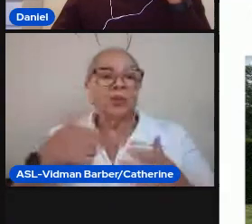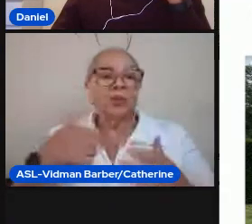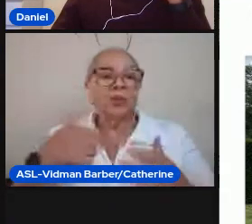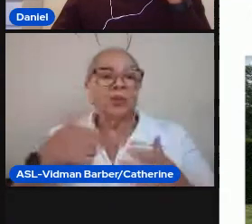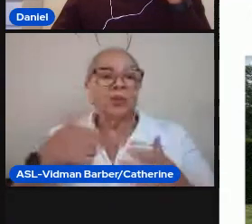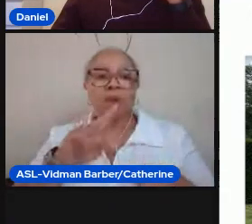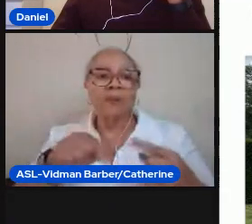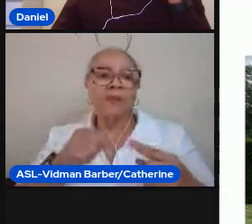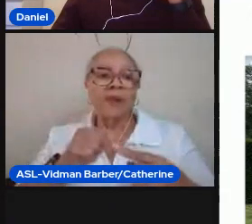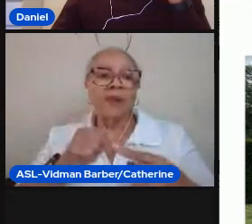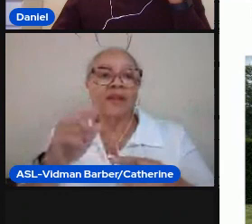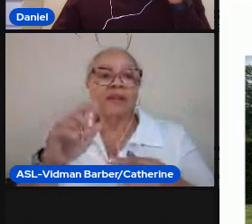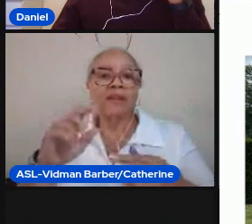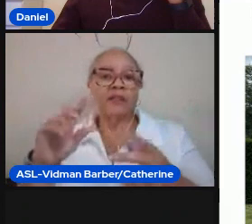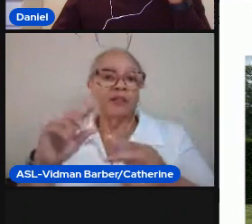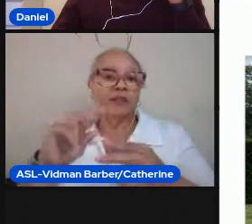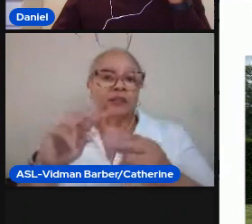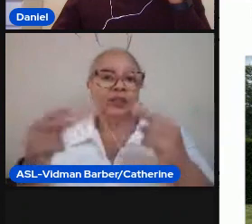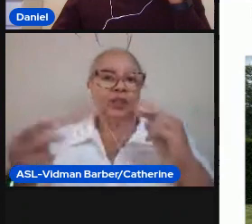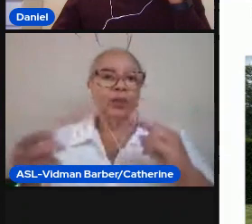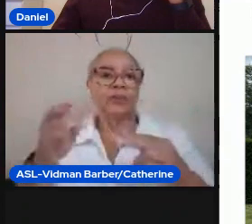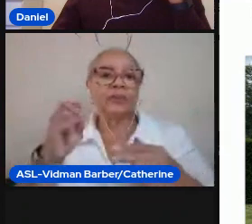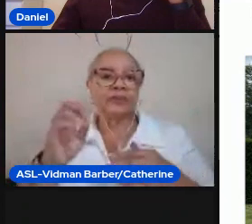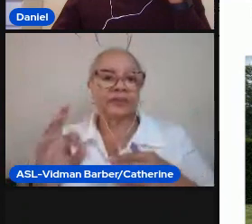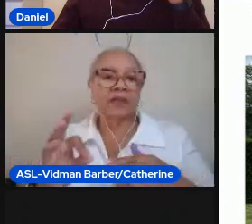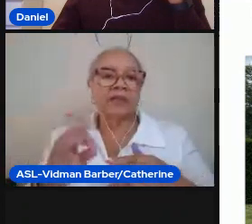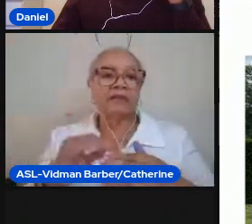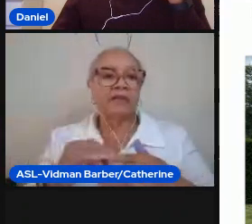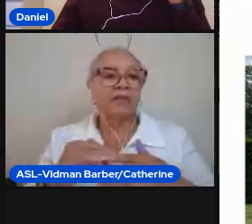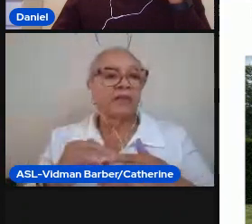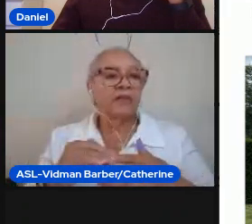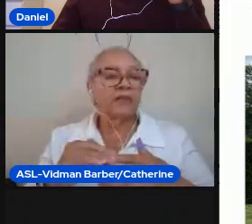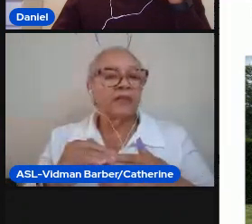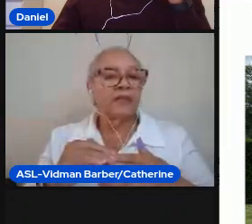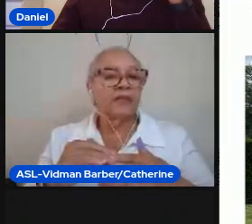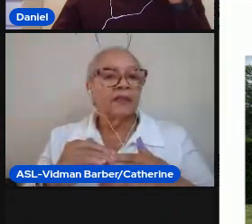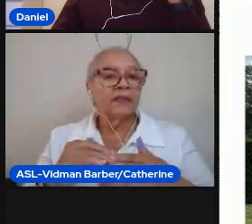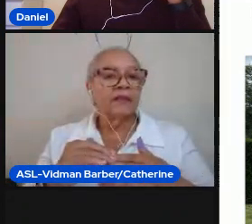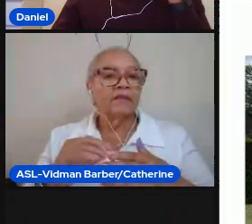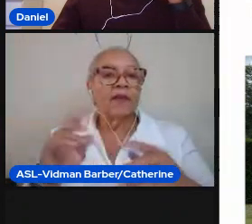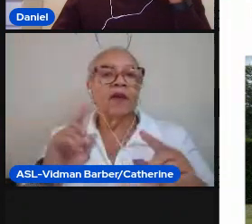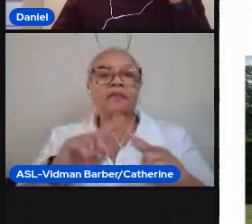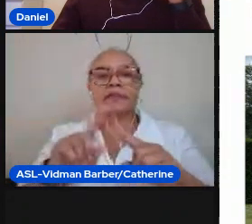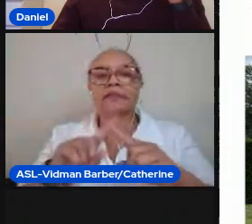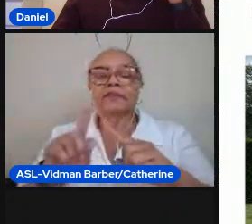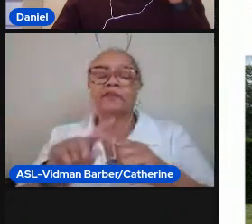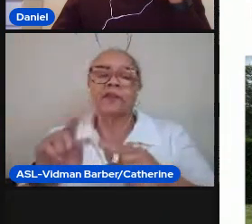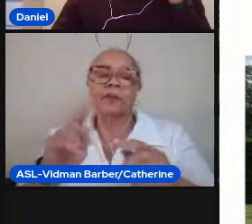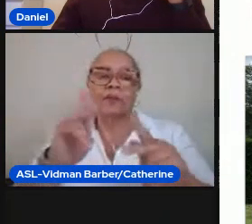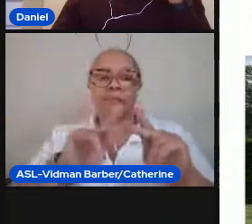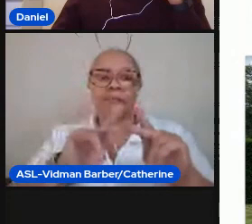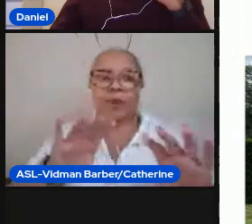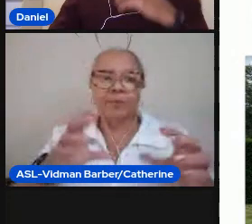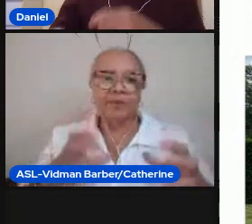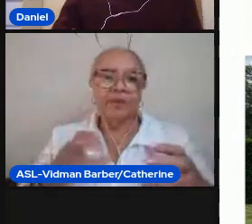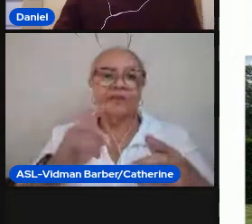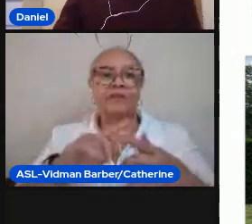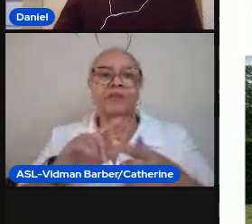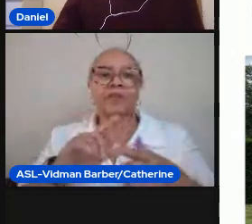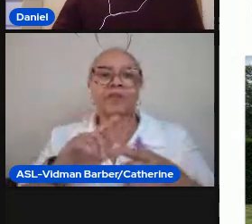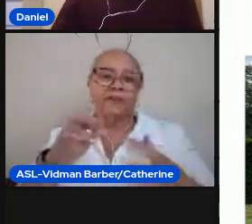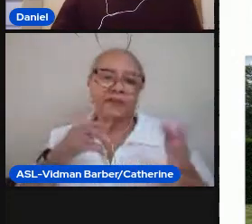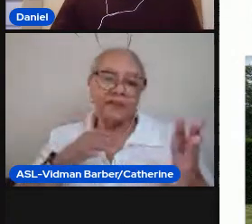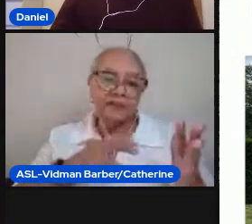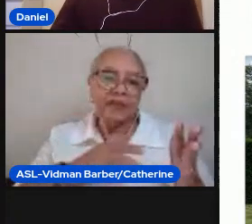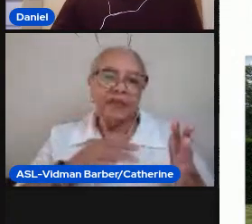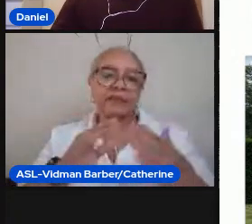immune responses all across different populations, genome-wide association studies and the